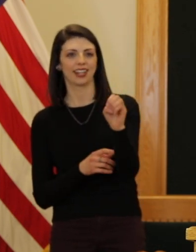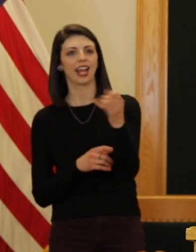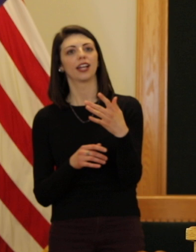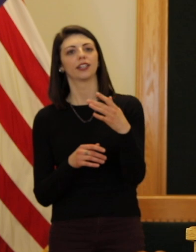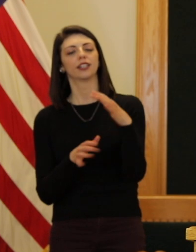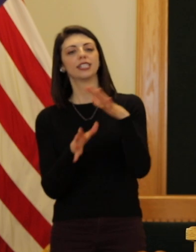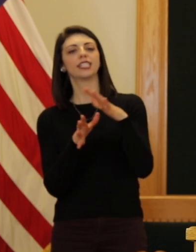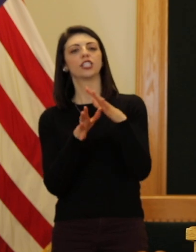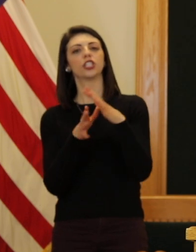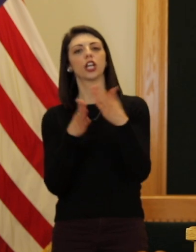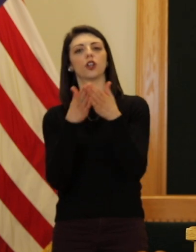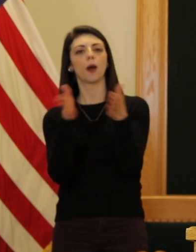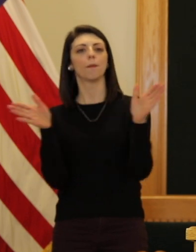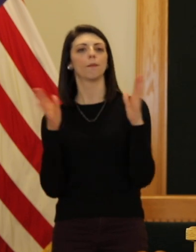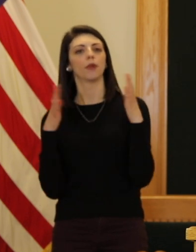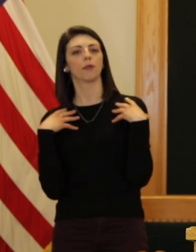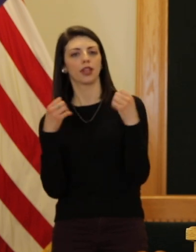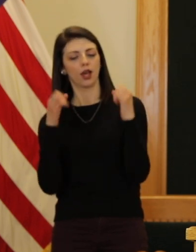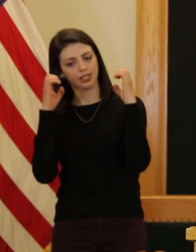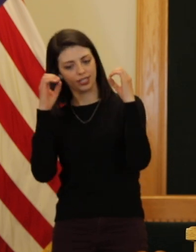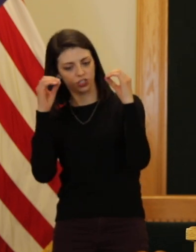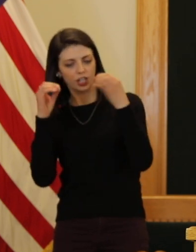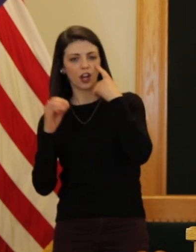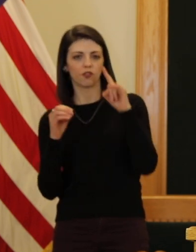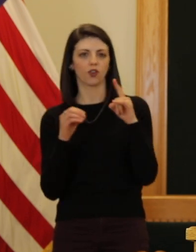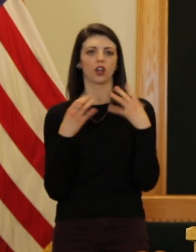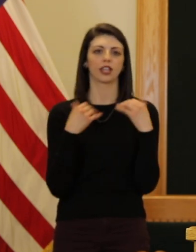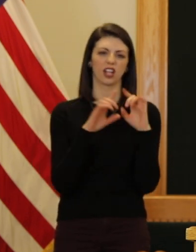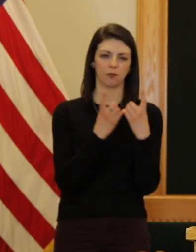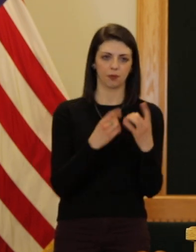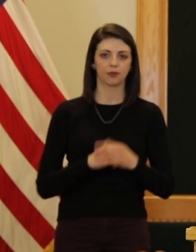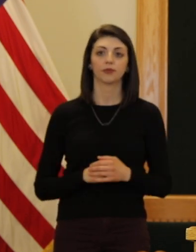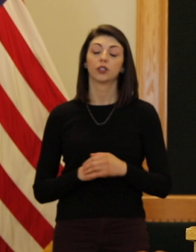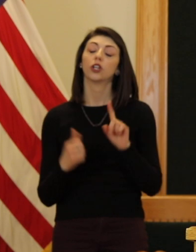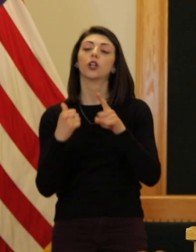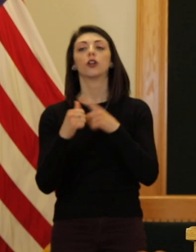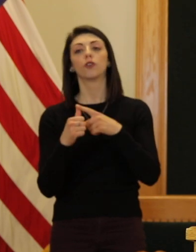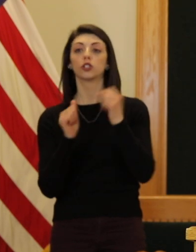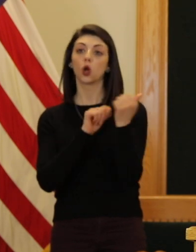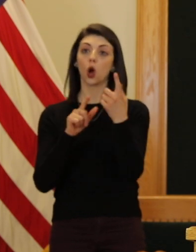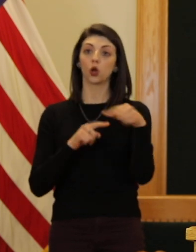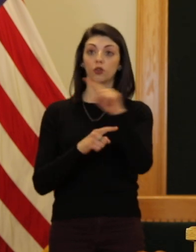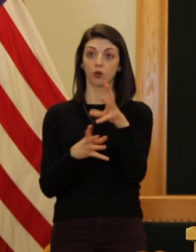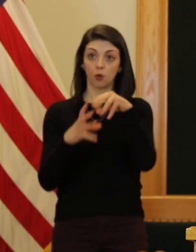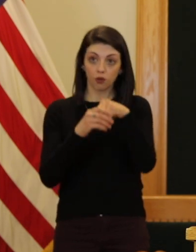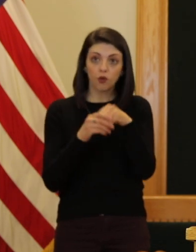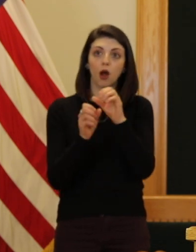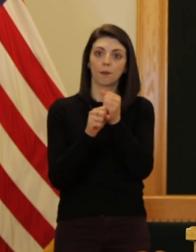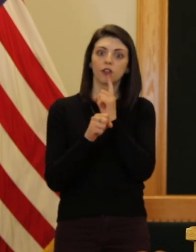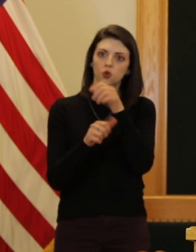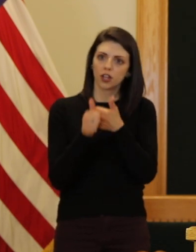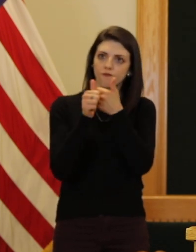Health Educator for the Oswego County Health Department. First, I'd like to thank all of you who are practicing our social